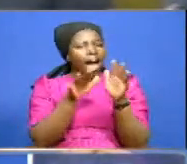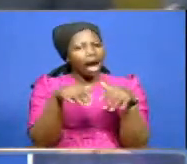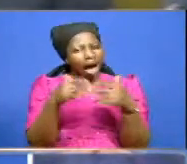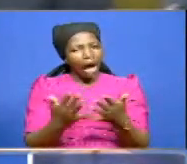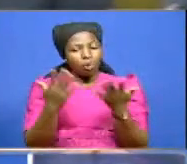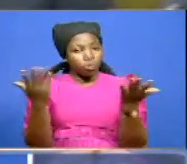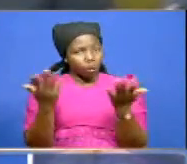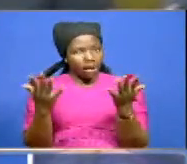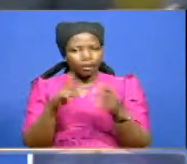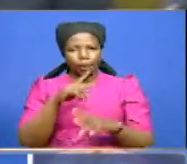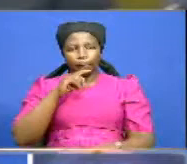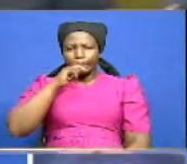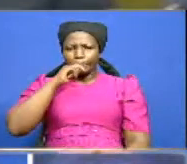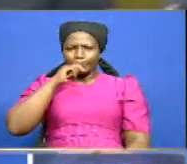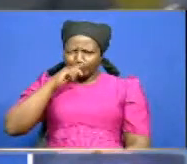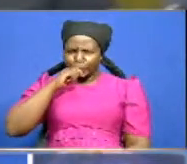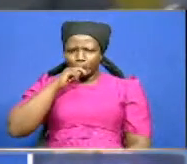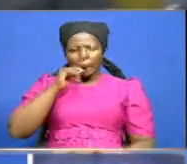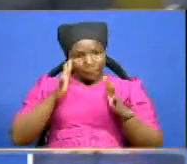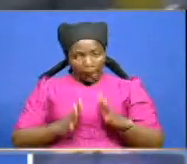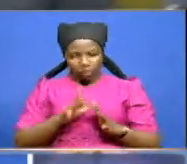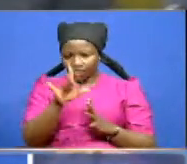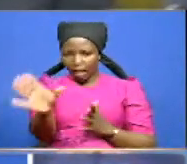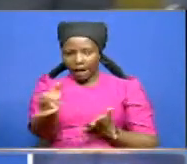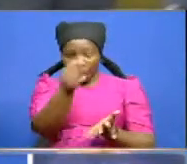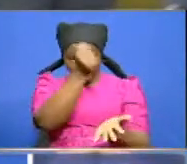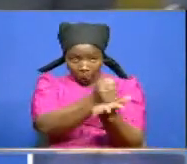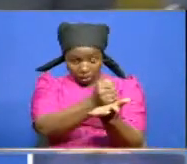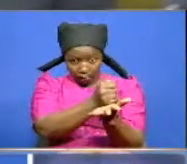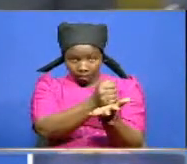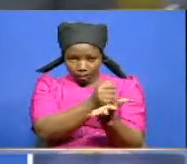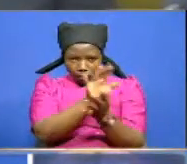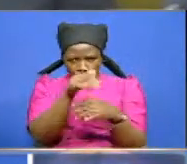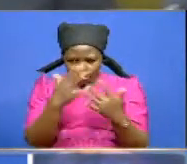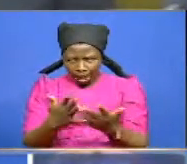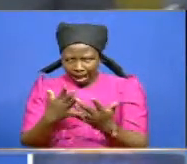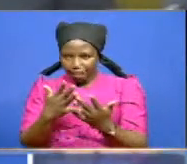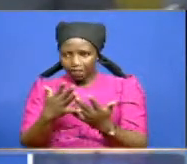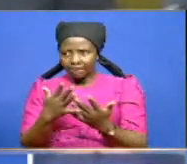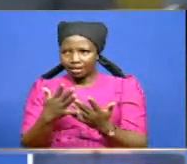the referee is appointed by teams,